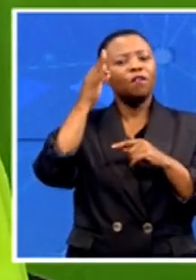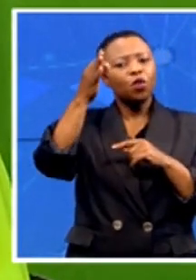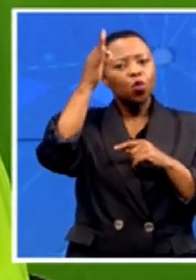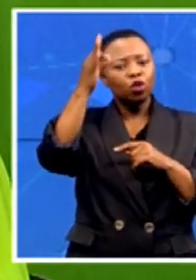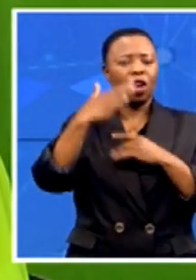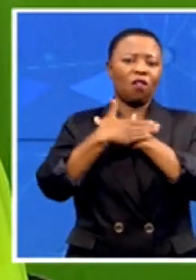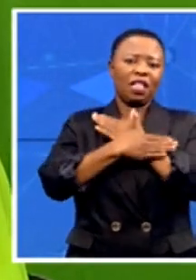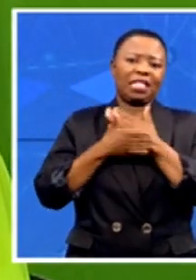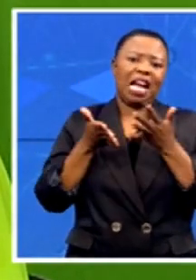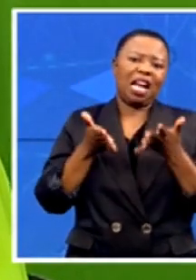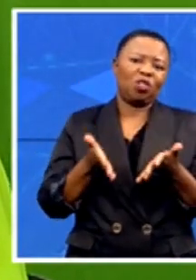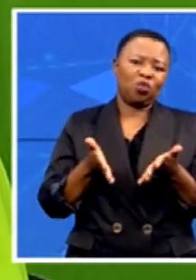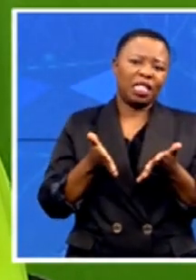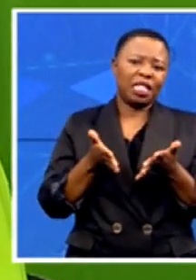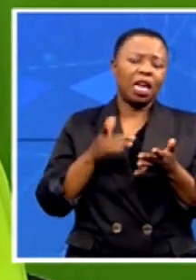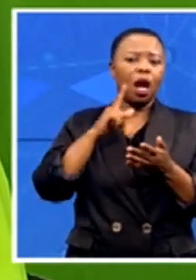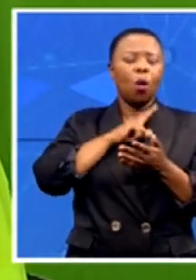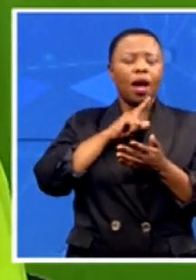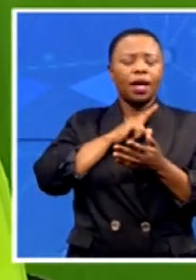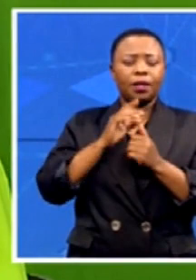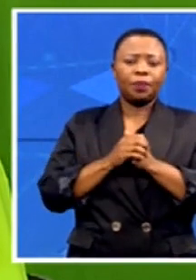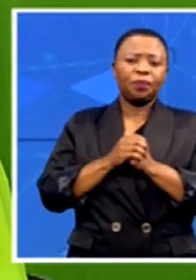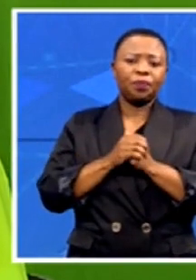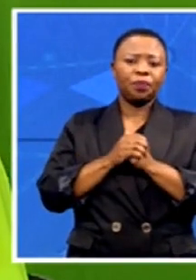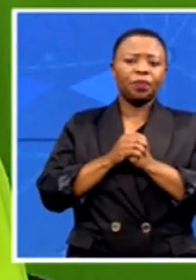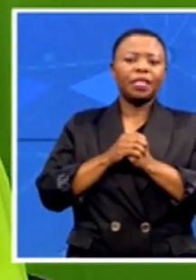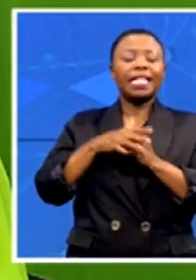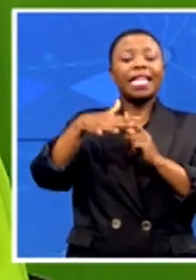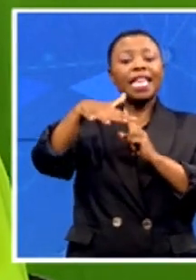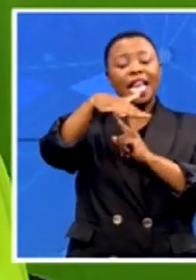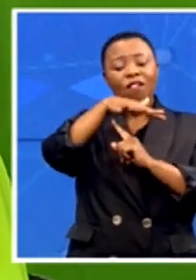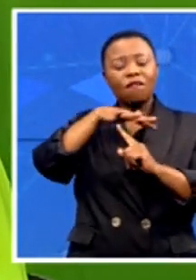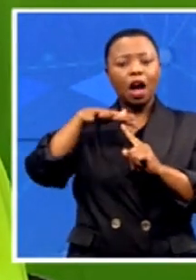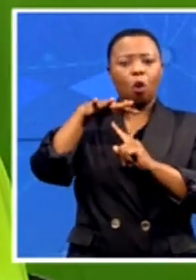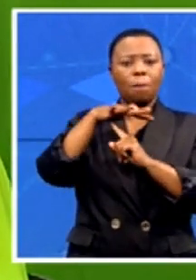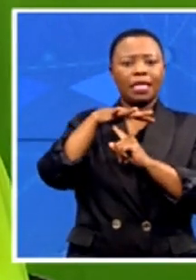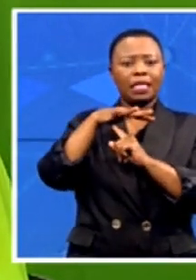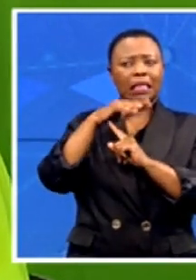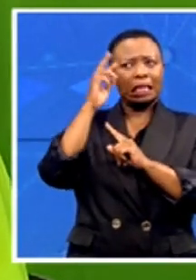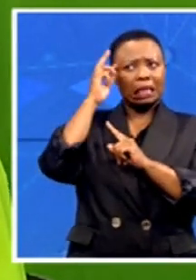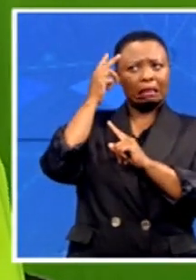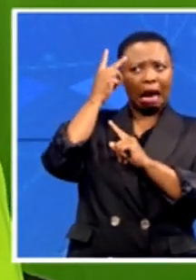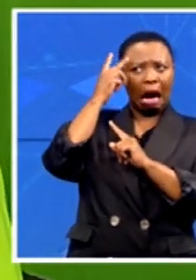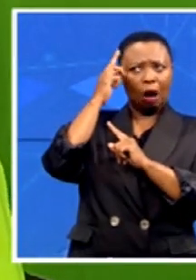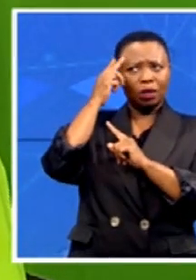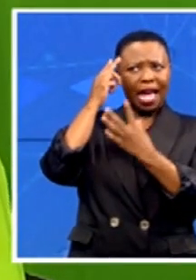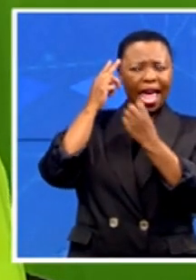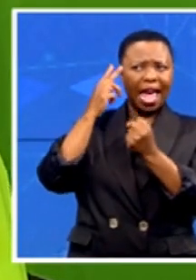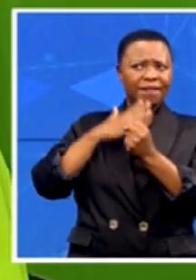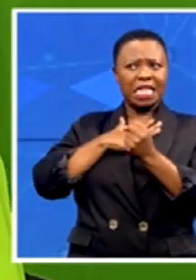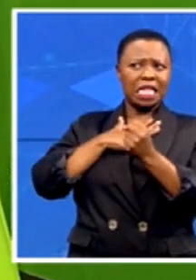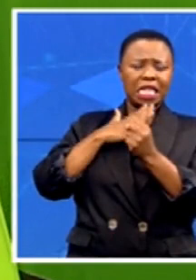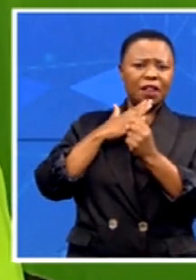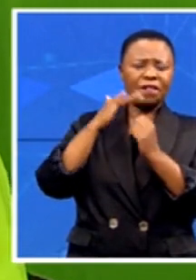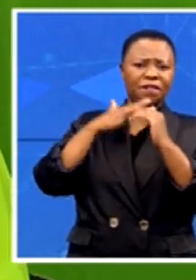environment where there's any doubt whatsoever of elections not being free and fair, you can imagine what you are doing